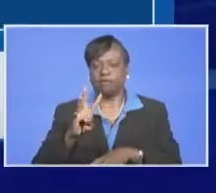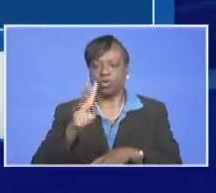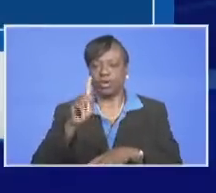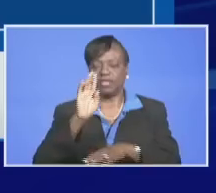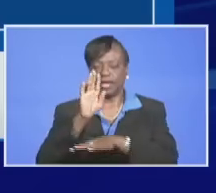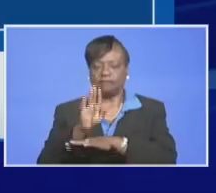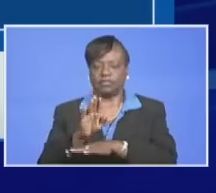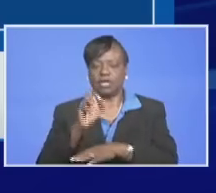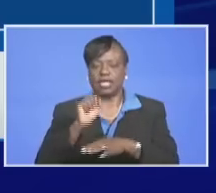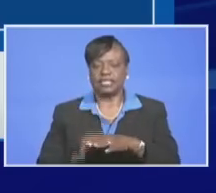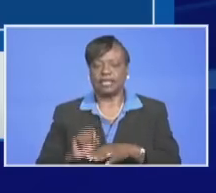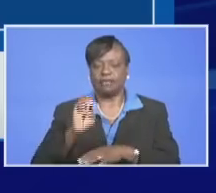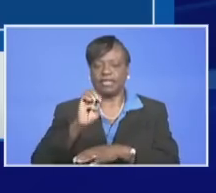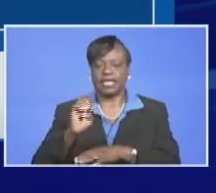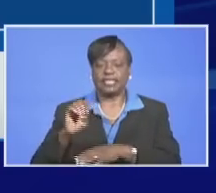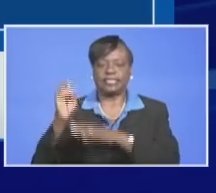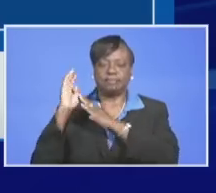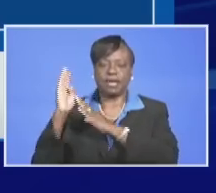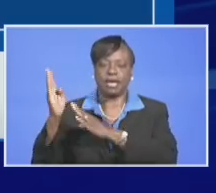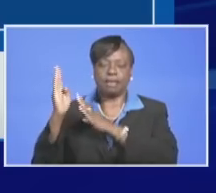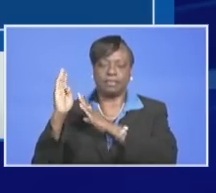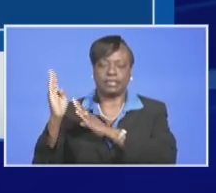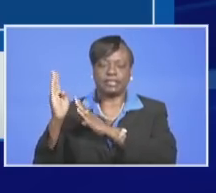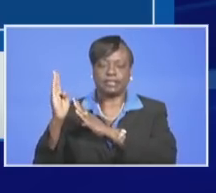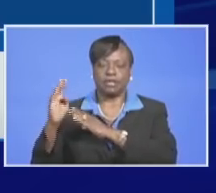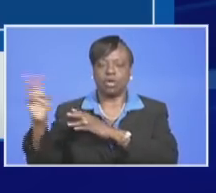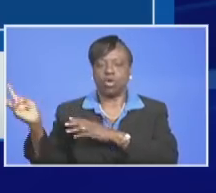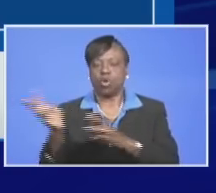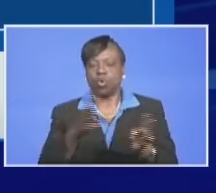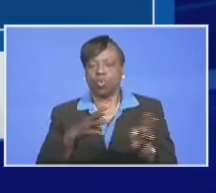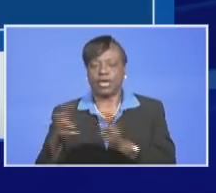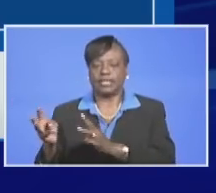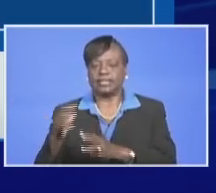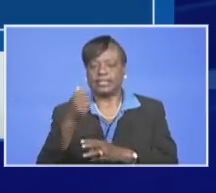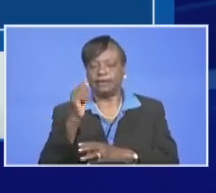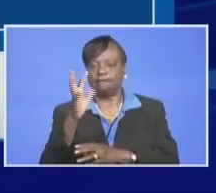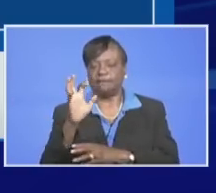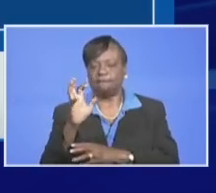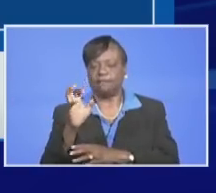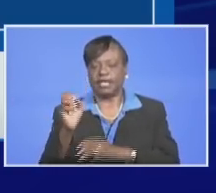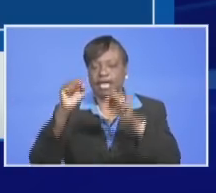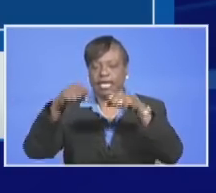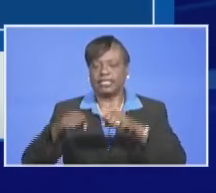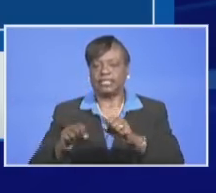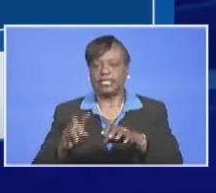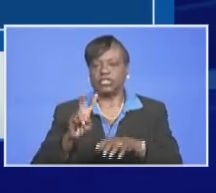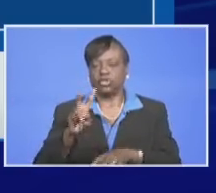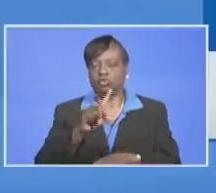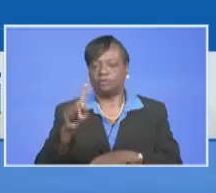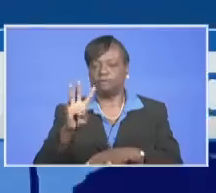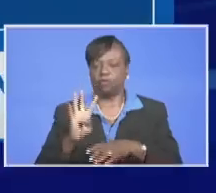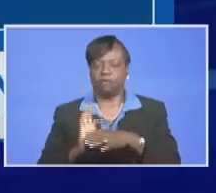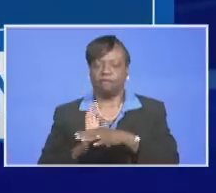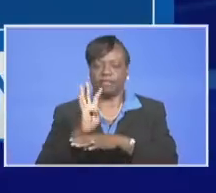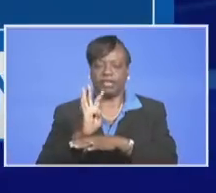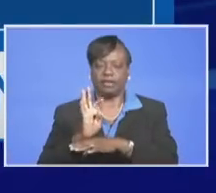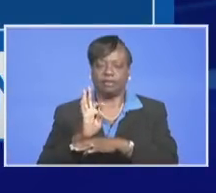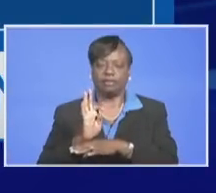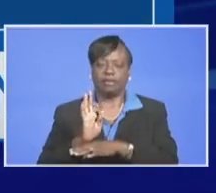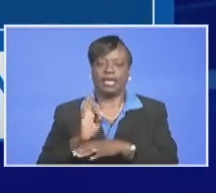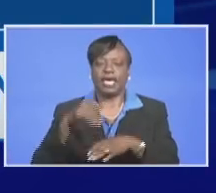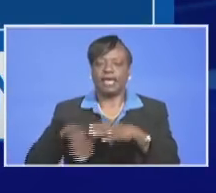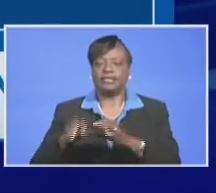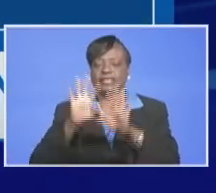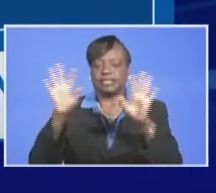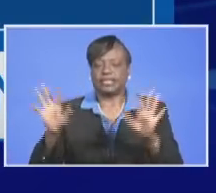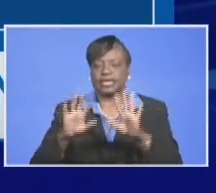afternoon. For the Southeast Bahamas, those winds will come down 10 to 15 knots out of the east. Wave heights 2 to 4 feet. And then we take you into